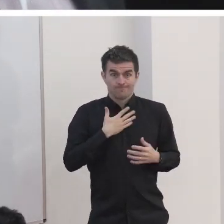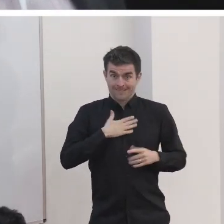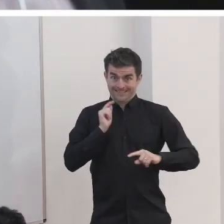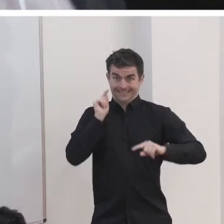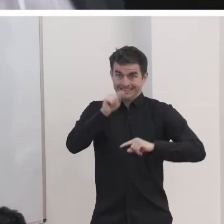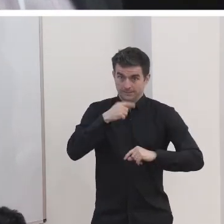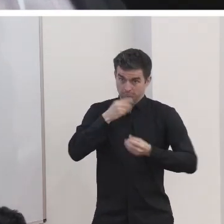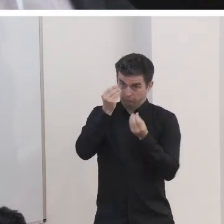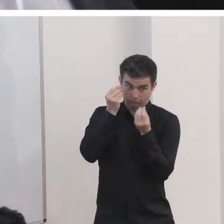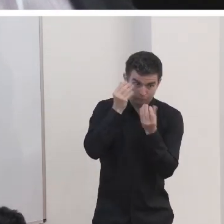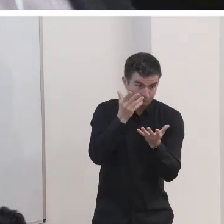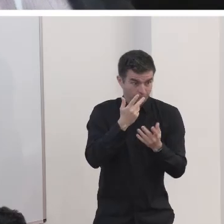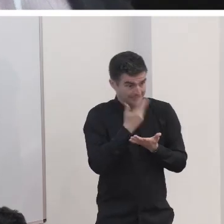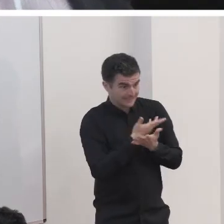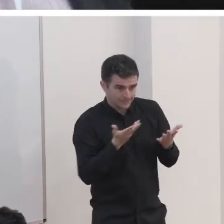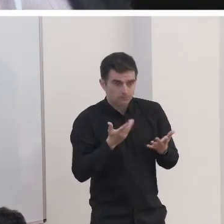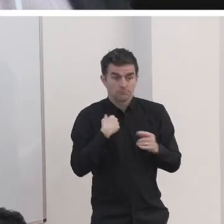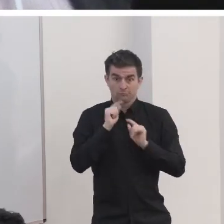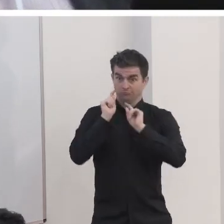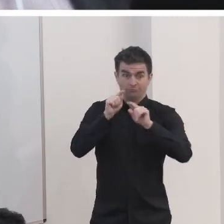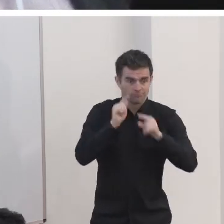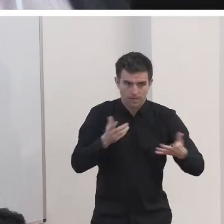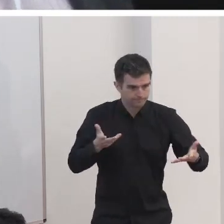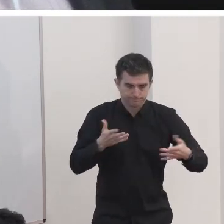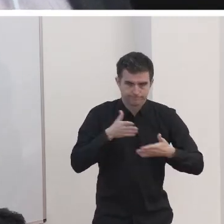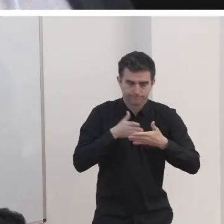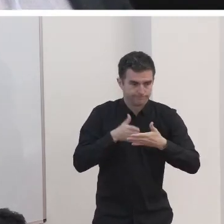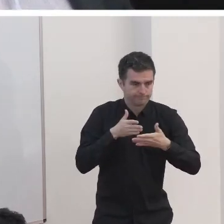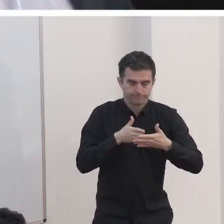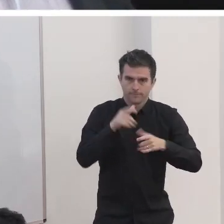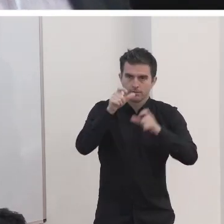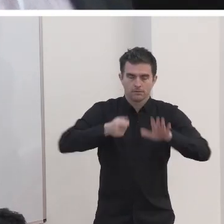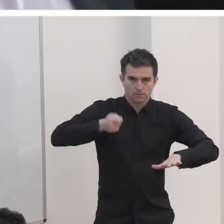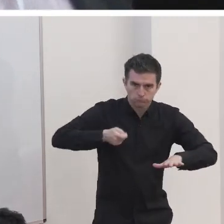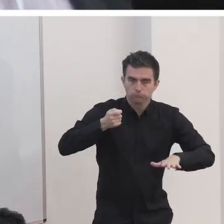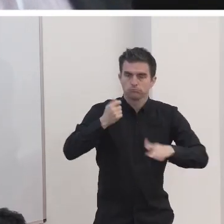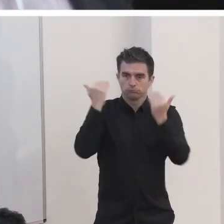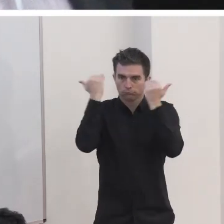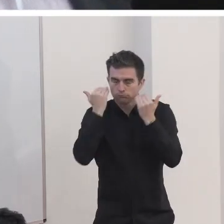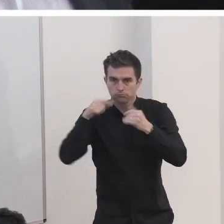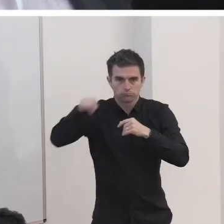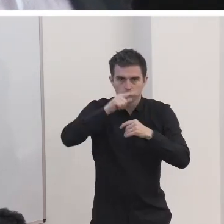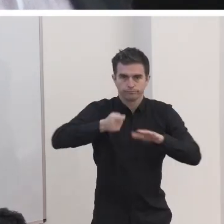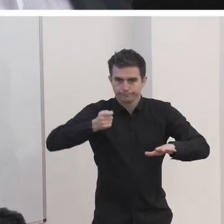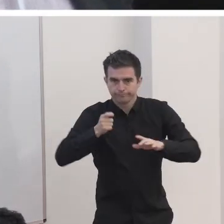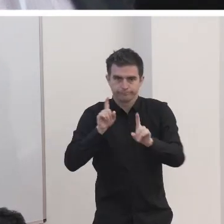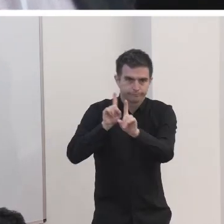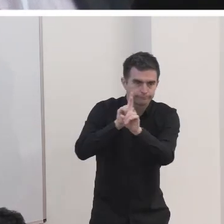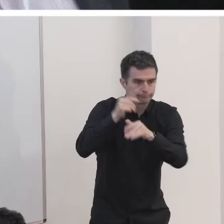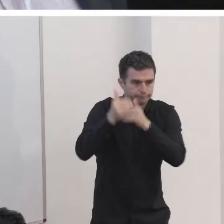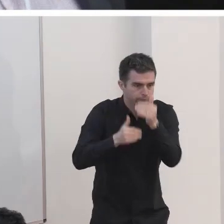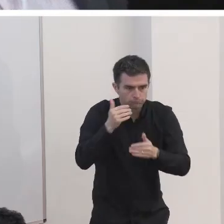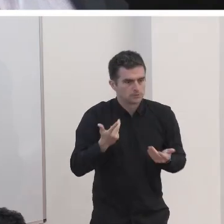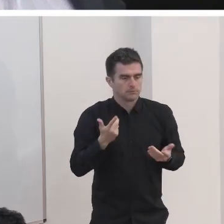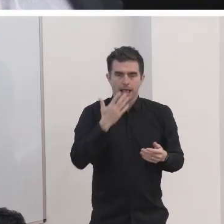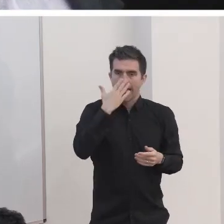judges or magistrates, they will come court-rise. They don't care whether disabled people are there. I said court-rise.